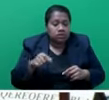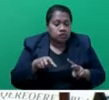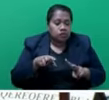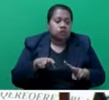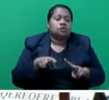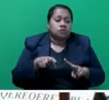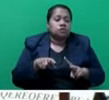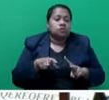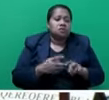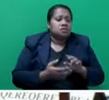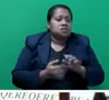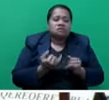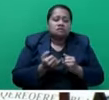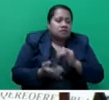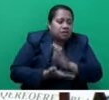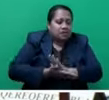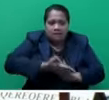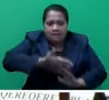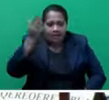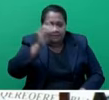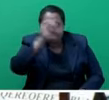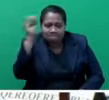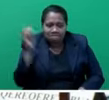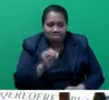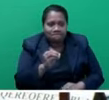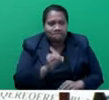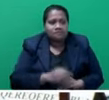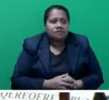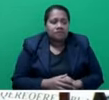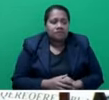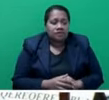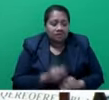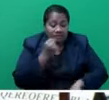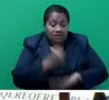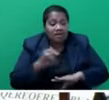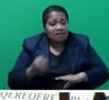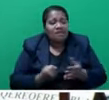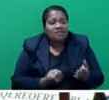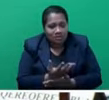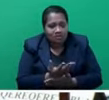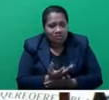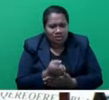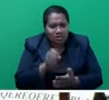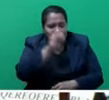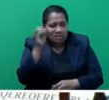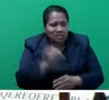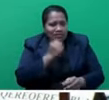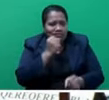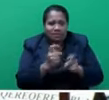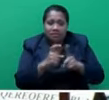very high percentage of government expenditure as a percent of GDP, Mr. Speaker. I am